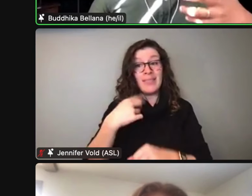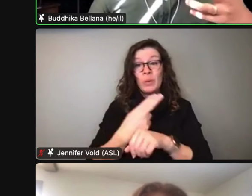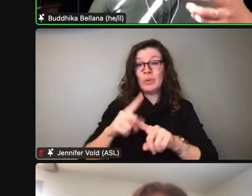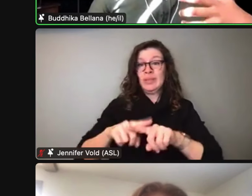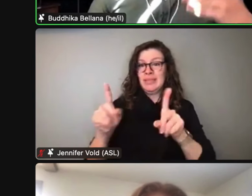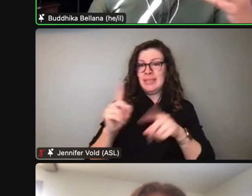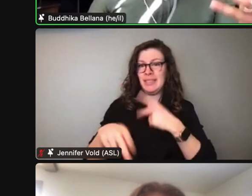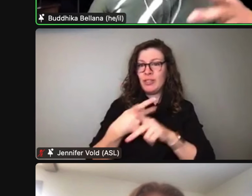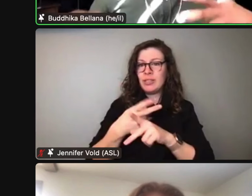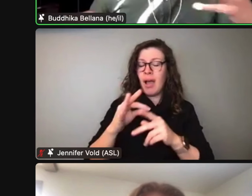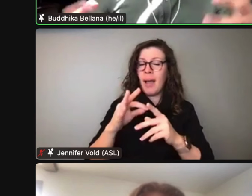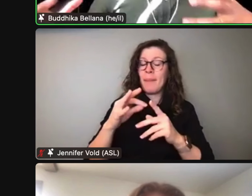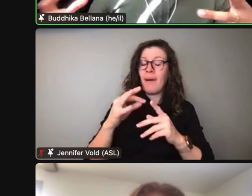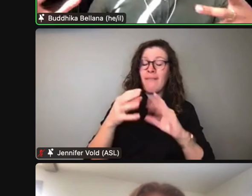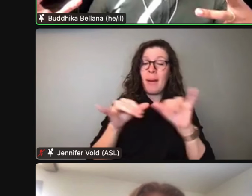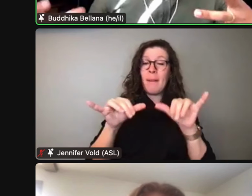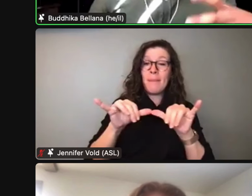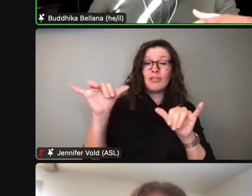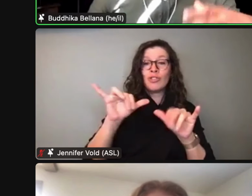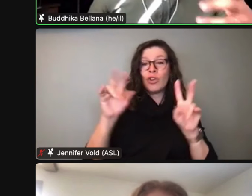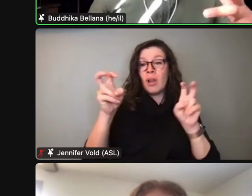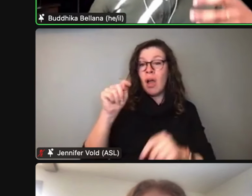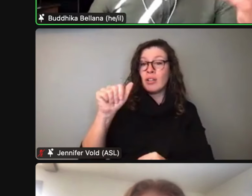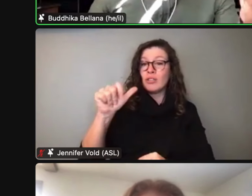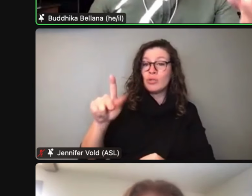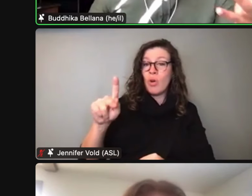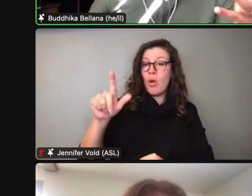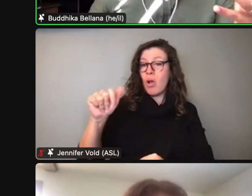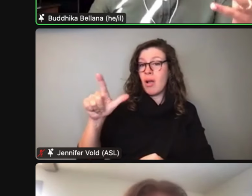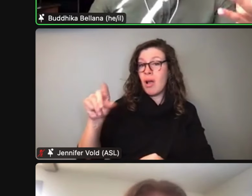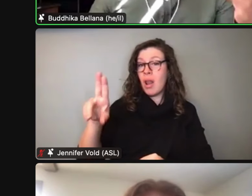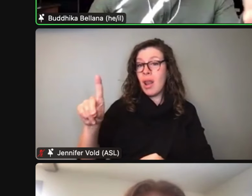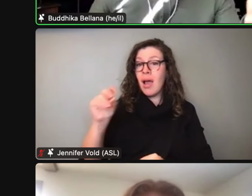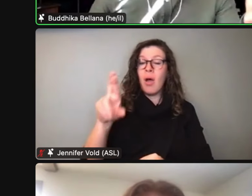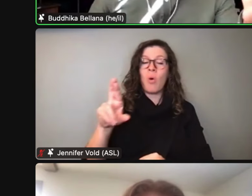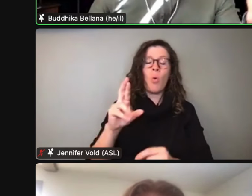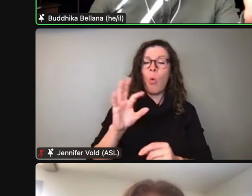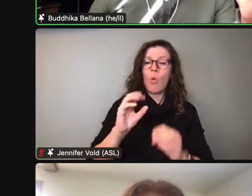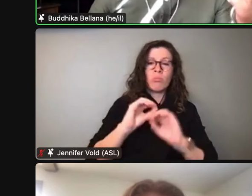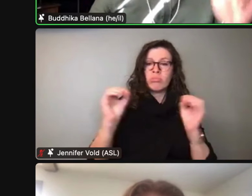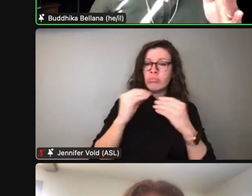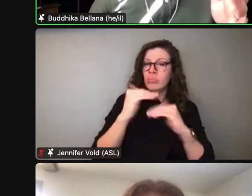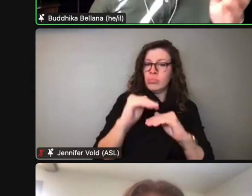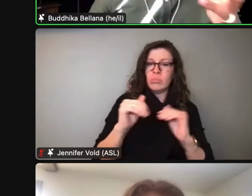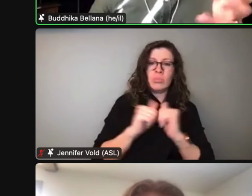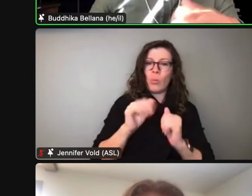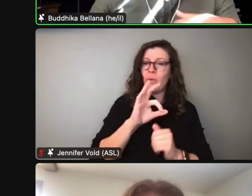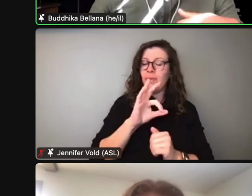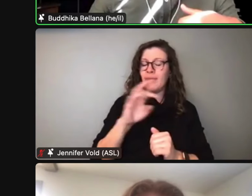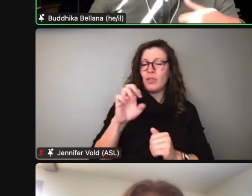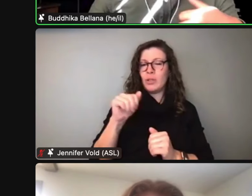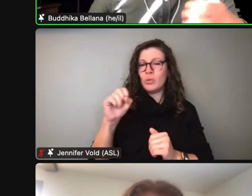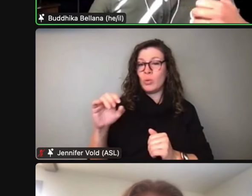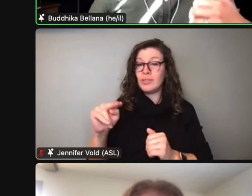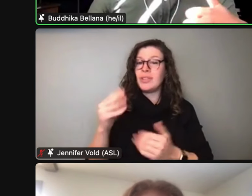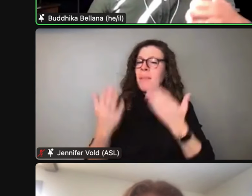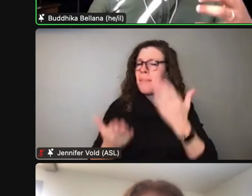of these talk aloud or unconstrained kinds of free association tasks, maybe we could find the persistence of these effects a